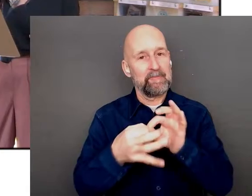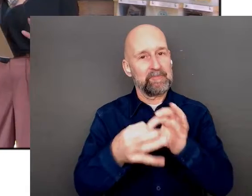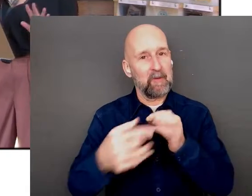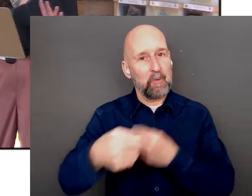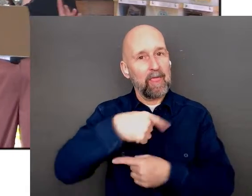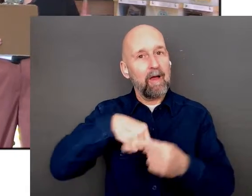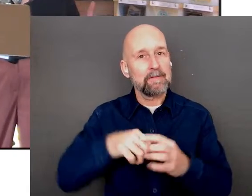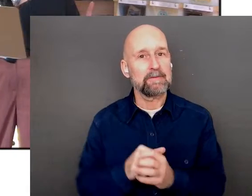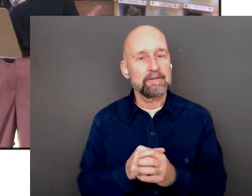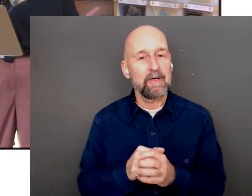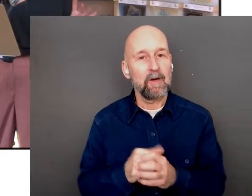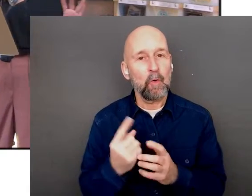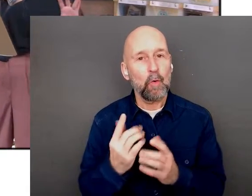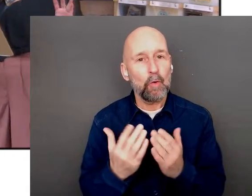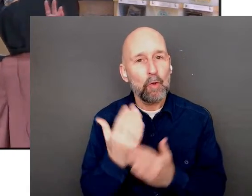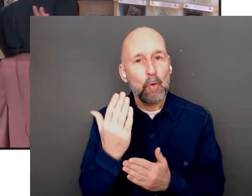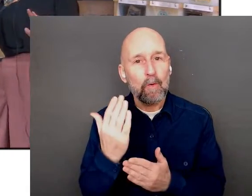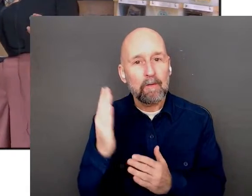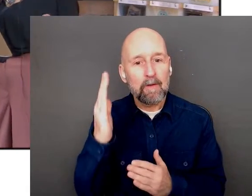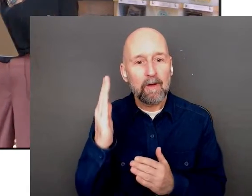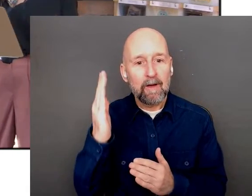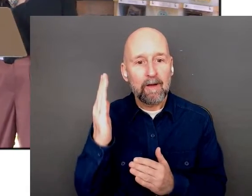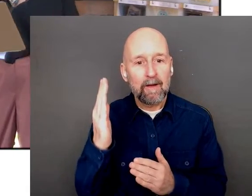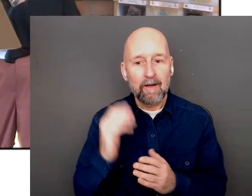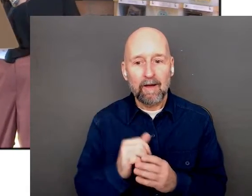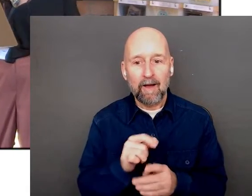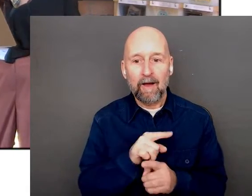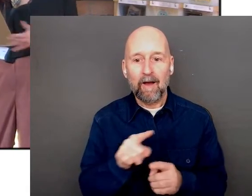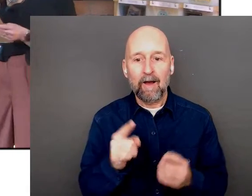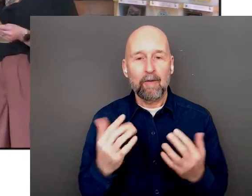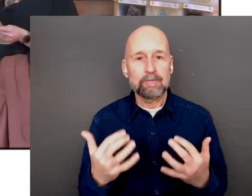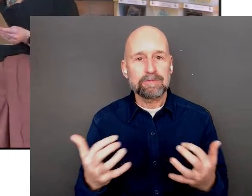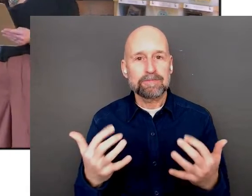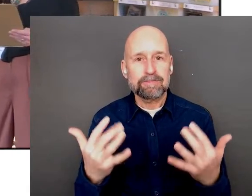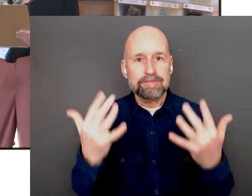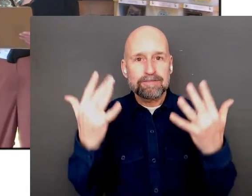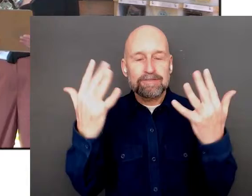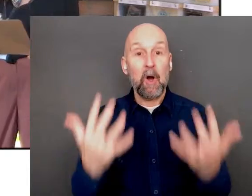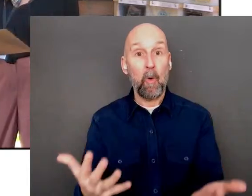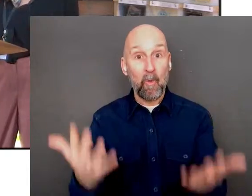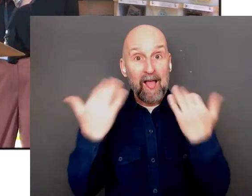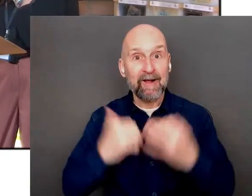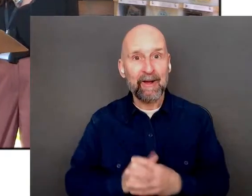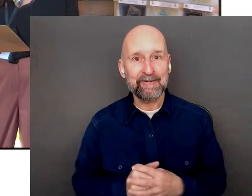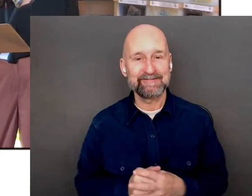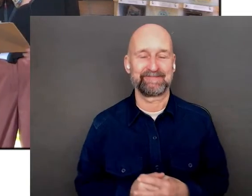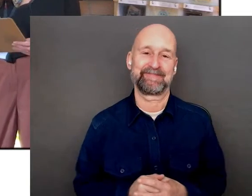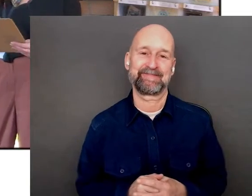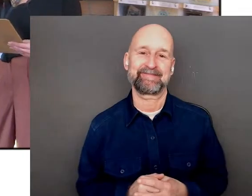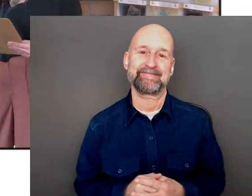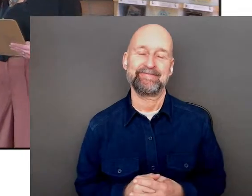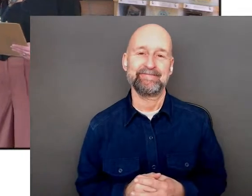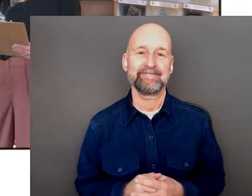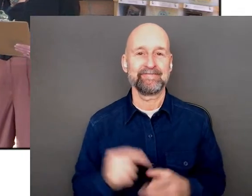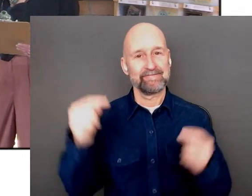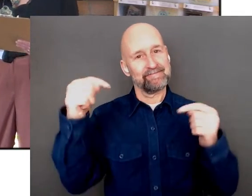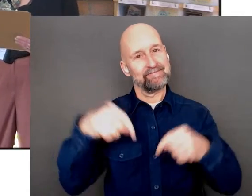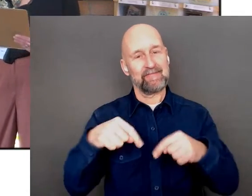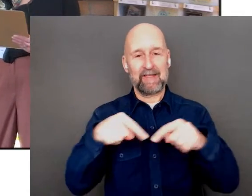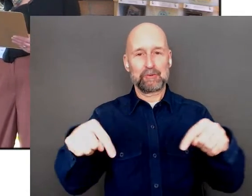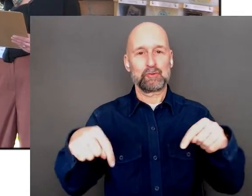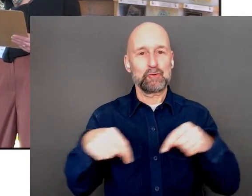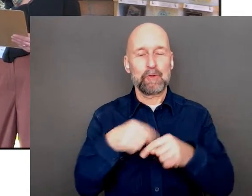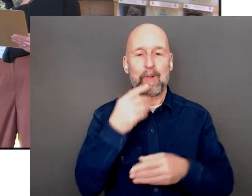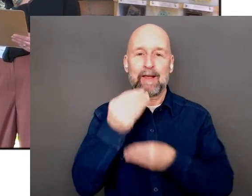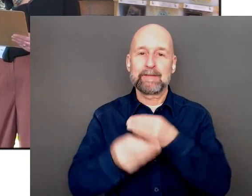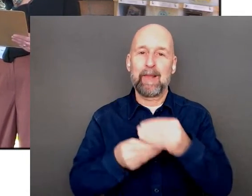the studio? Oh, what a lot of people. Welcome. So what is the Pervasive Media Studio? We're going to explain a little bit what